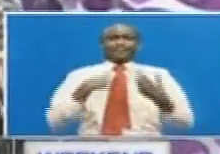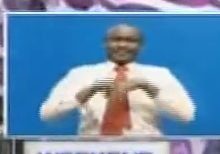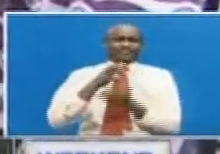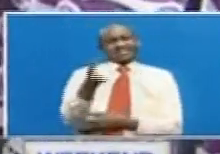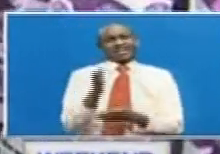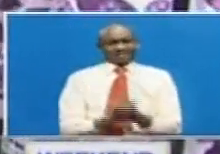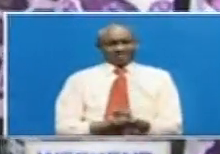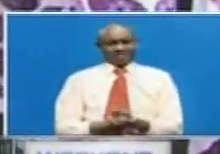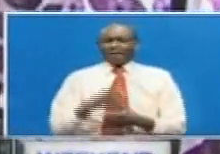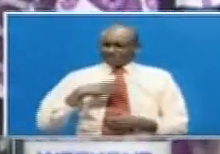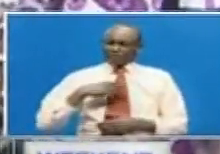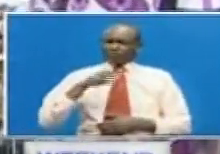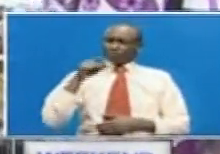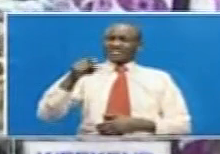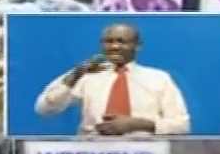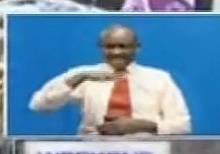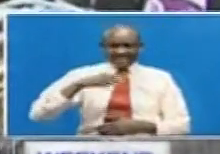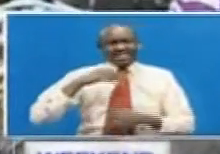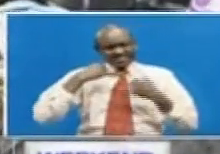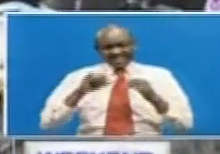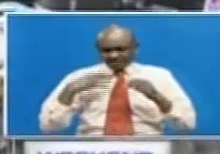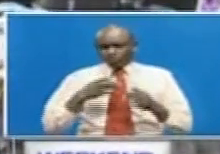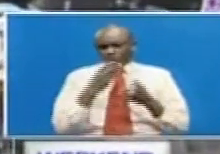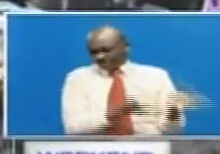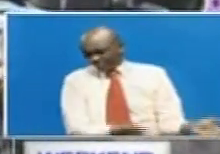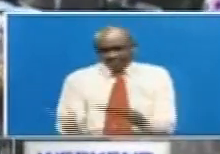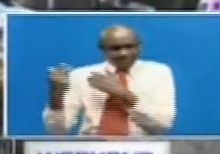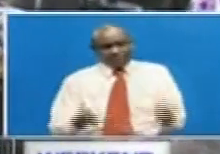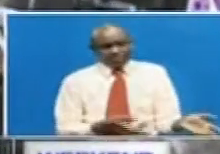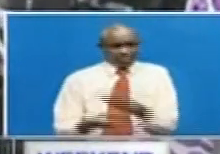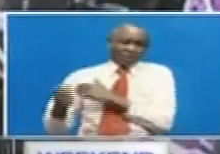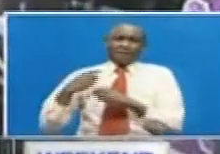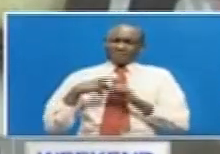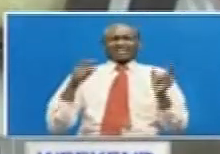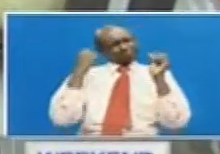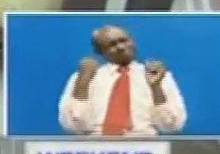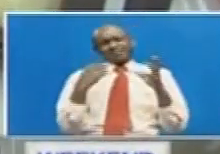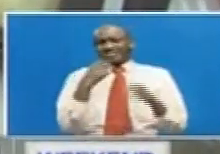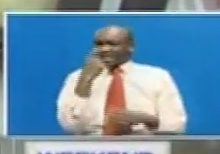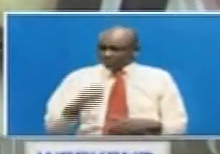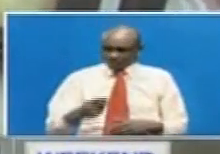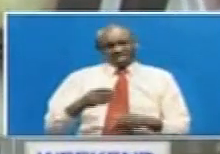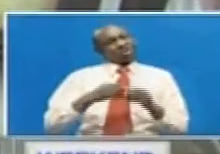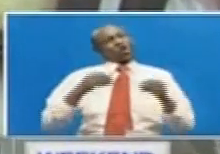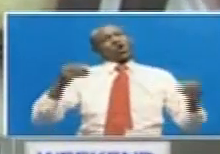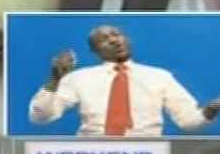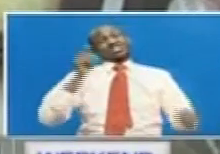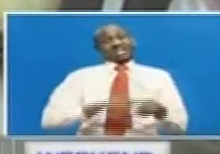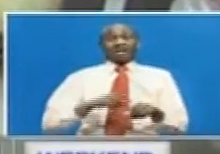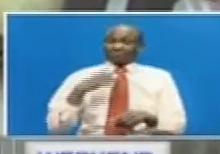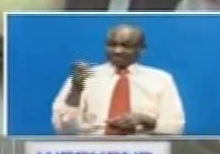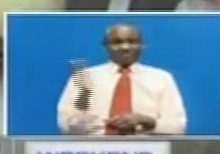Residents of affected areas were left trying to get rid of the flood waters. But for many of them, it will be a while before they